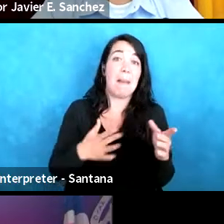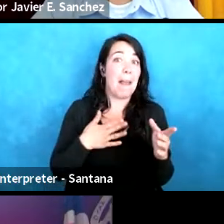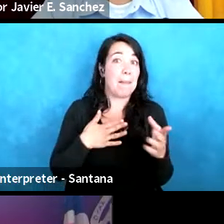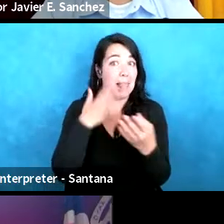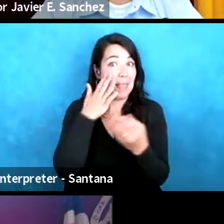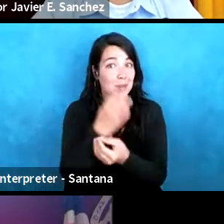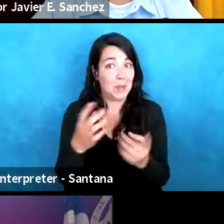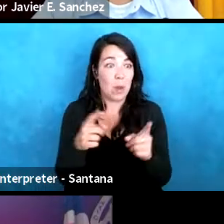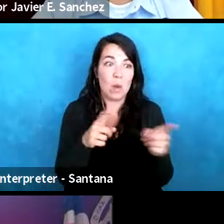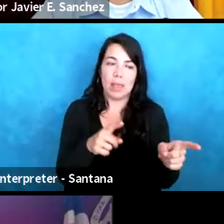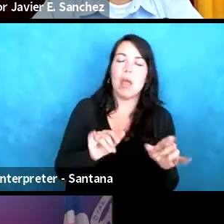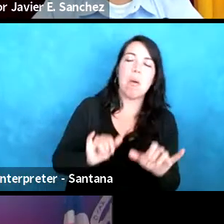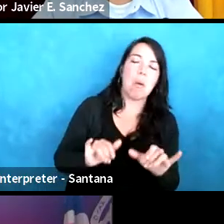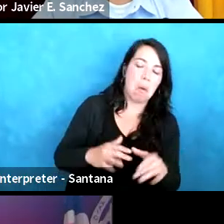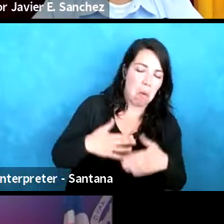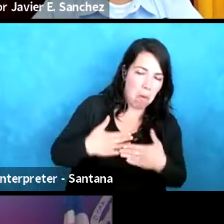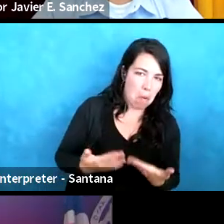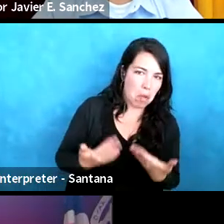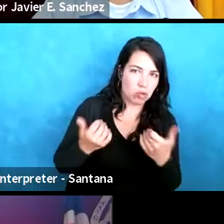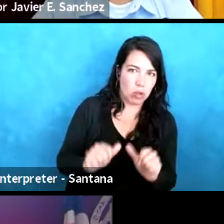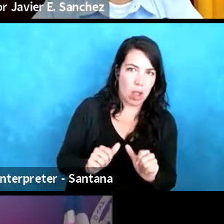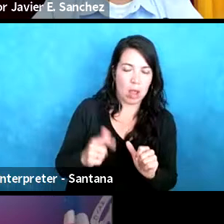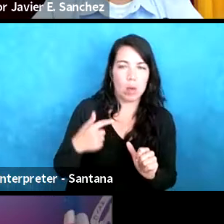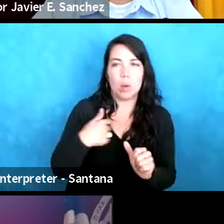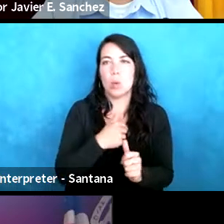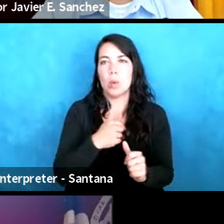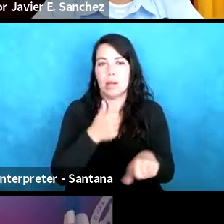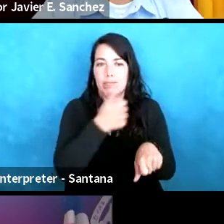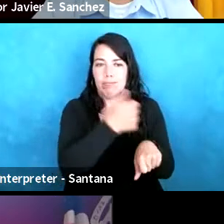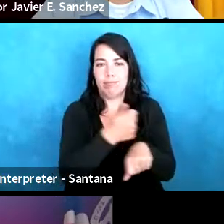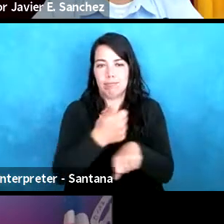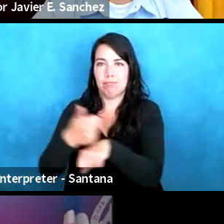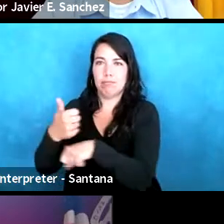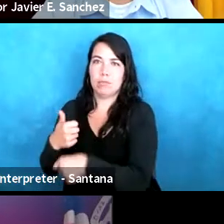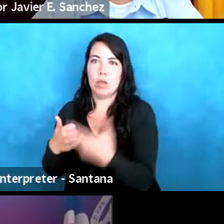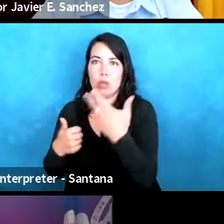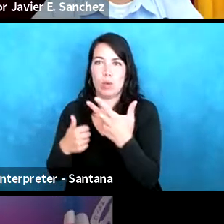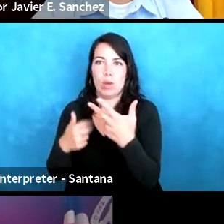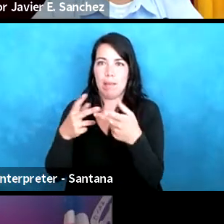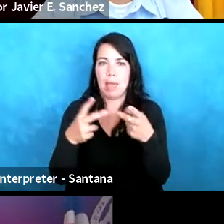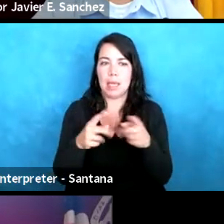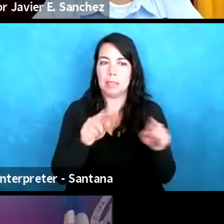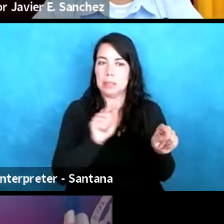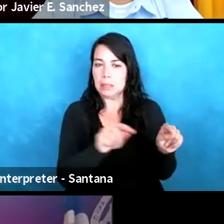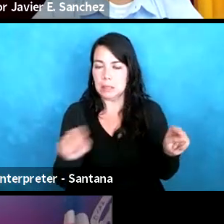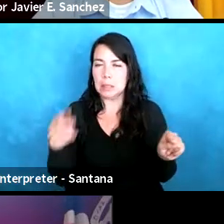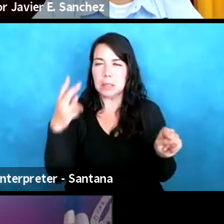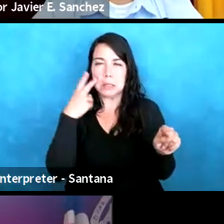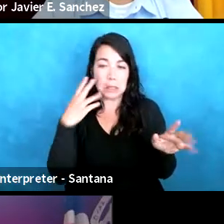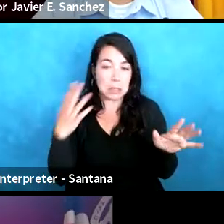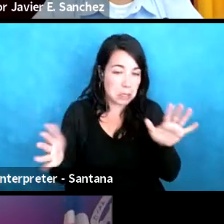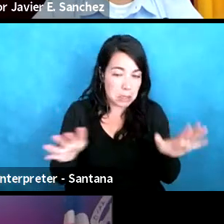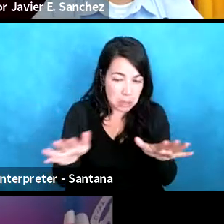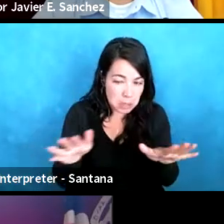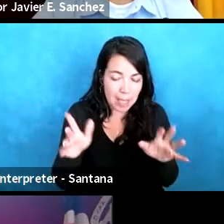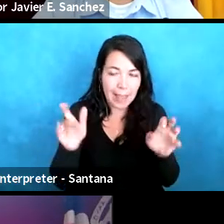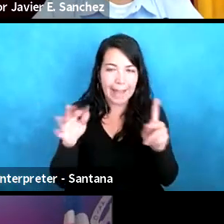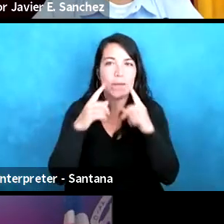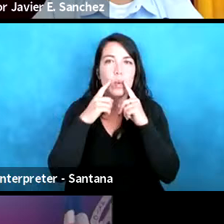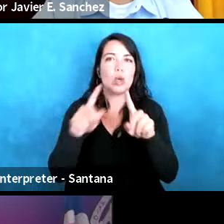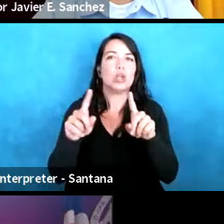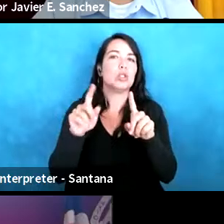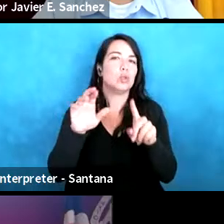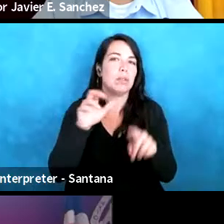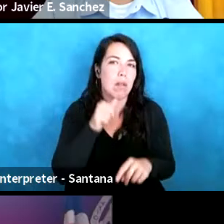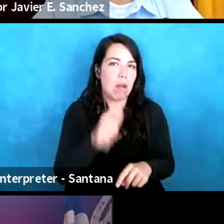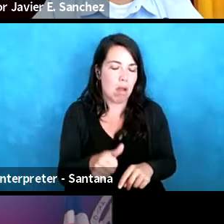the process now of setting up three locations to see how that works. But in terms of the location, Councilor Benavides